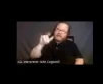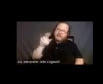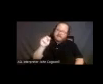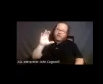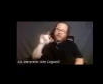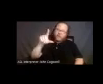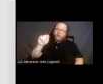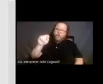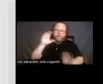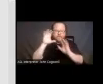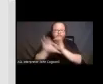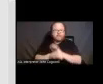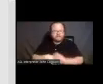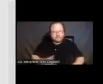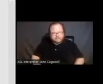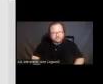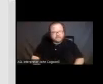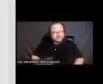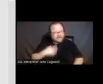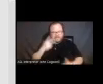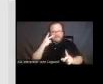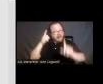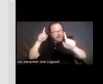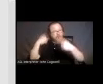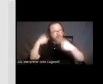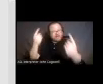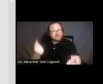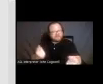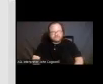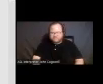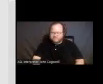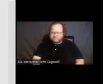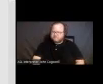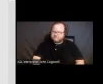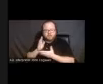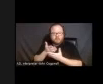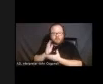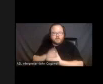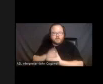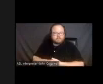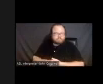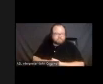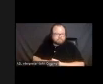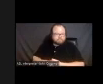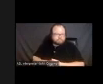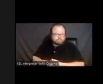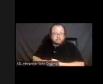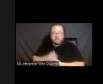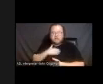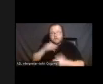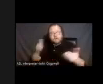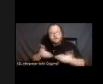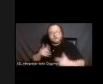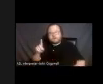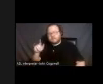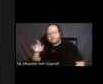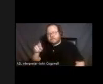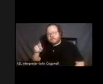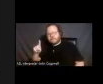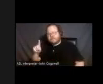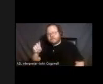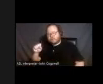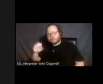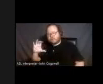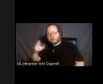oh, I haven't seen it in a long time. As I was introduced, my name is David Sholin. I am the